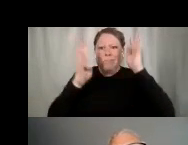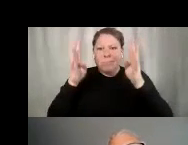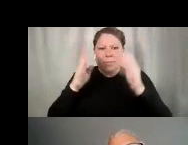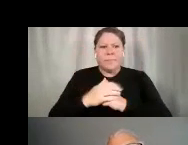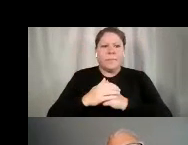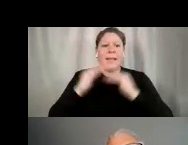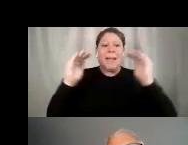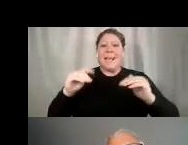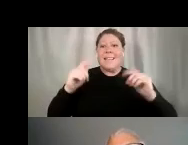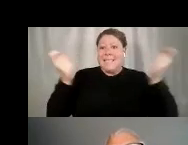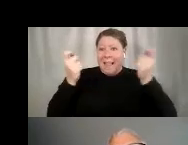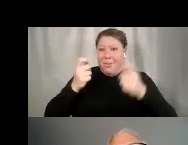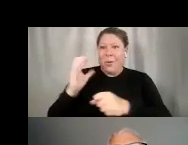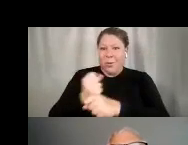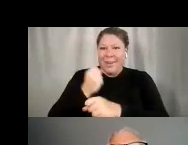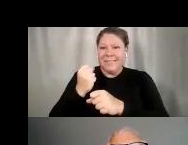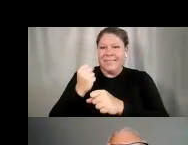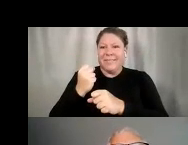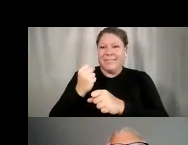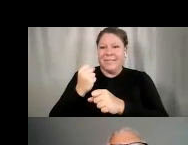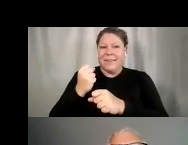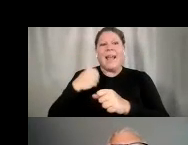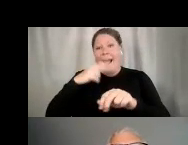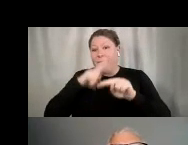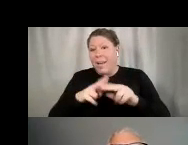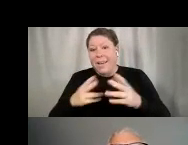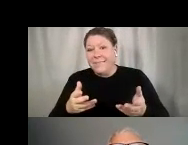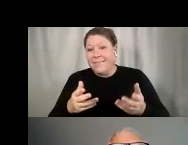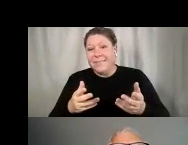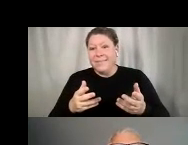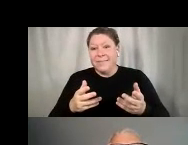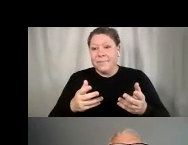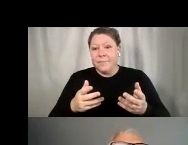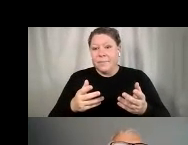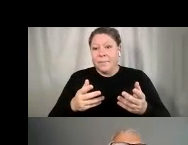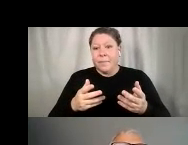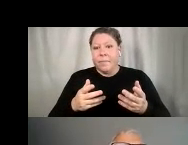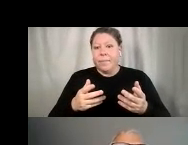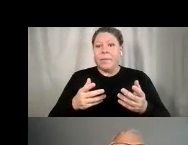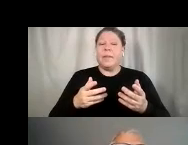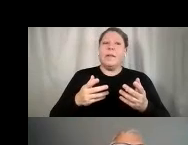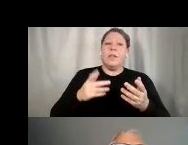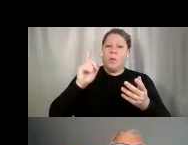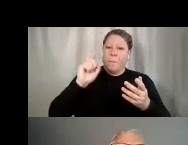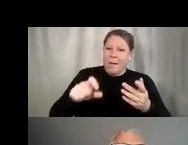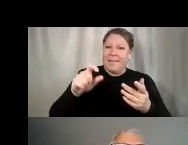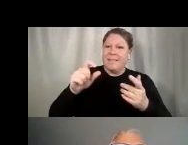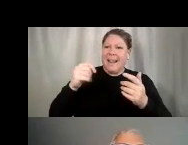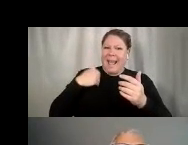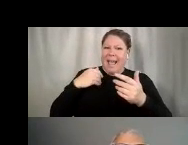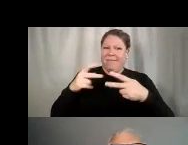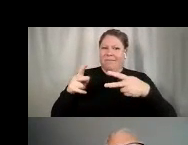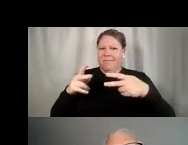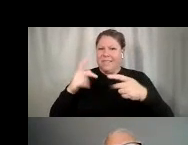is something that you really need to that you have to build in to have good creative